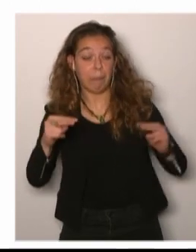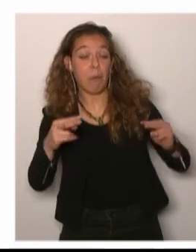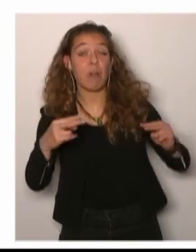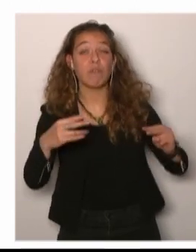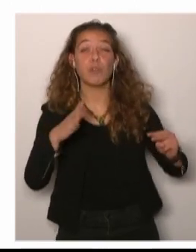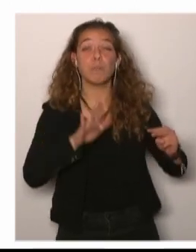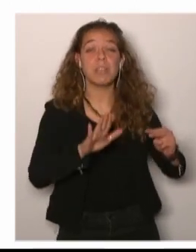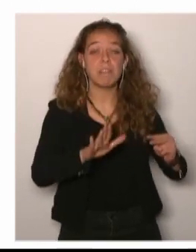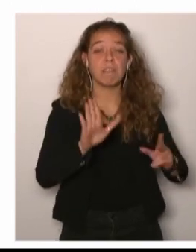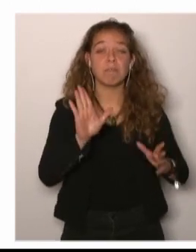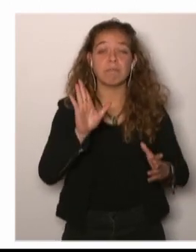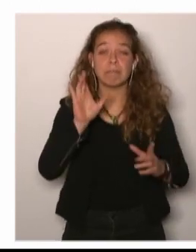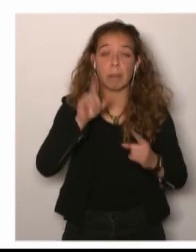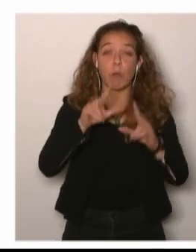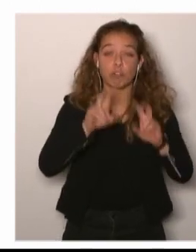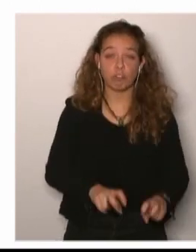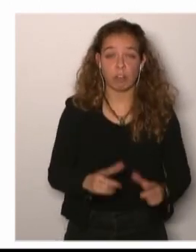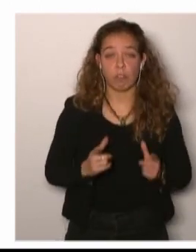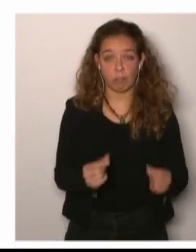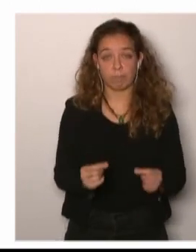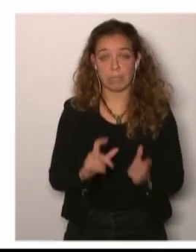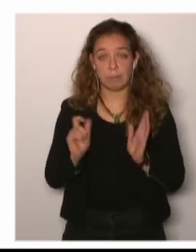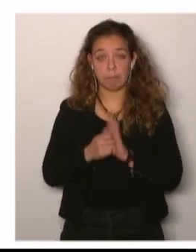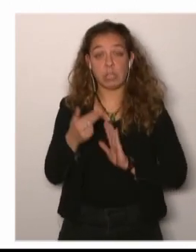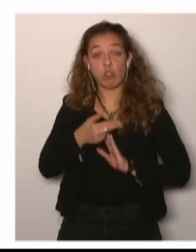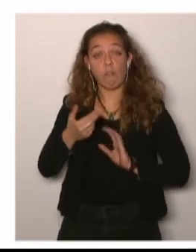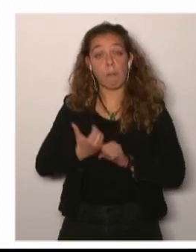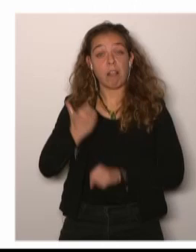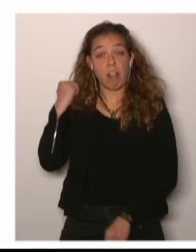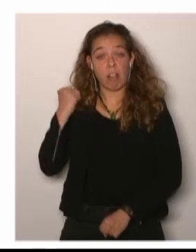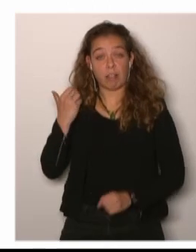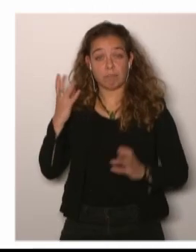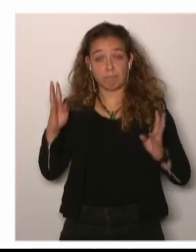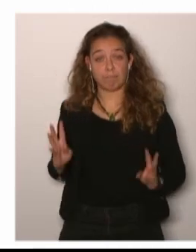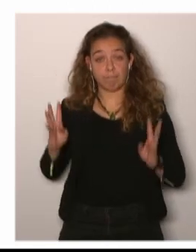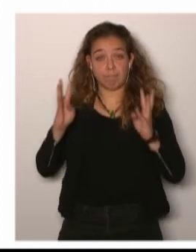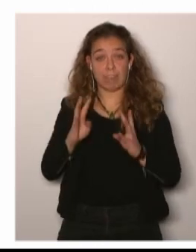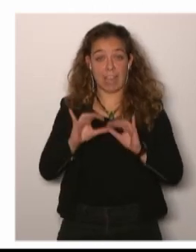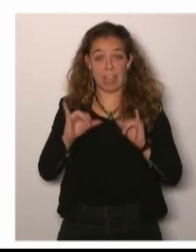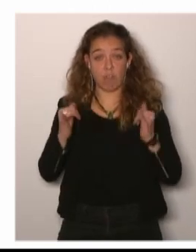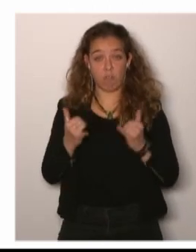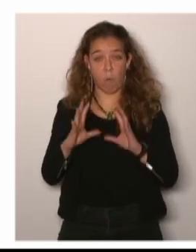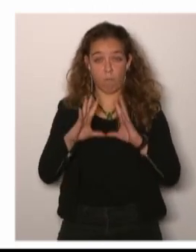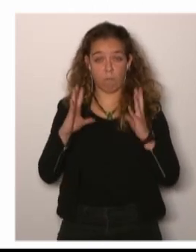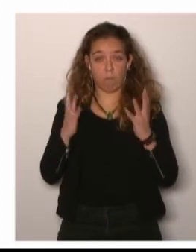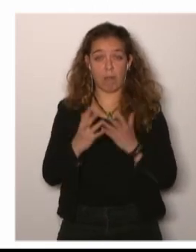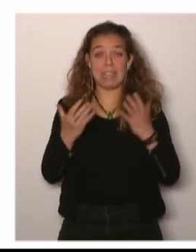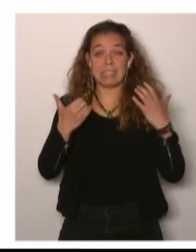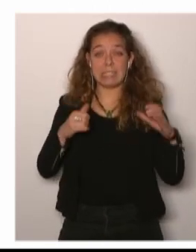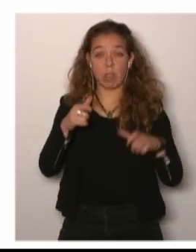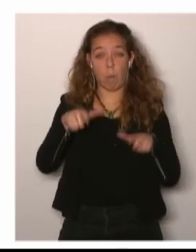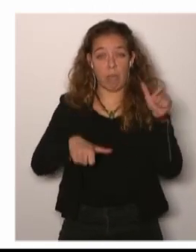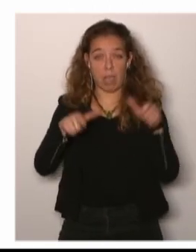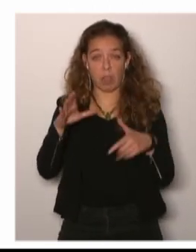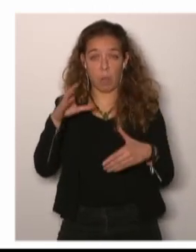year, which gathered already more than 600 participants. And in fact, the broad